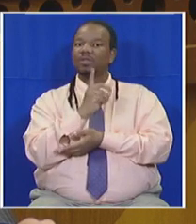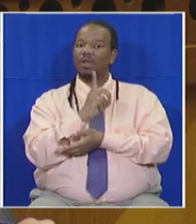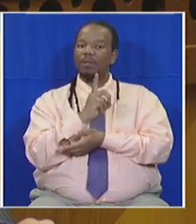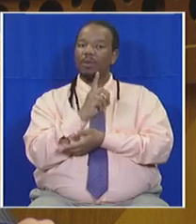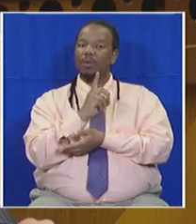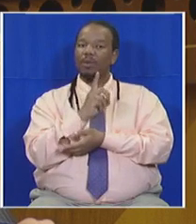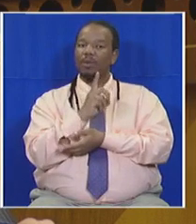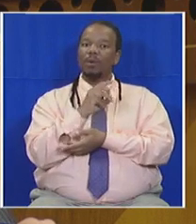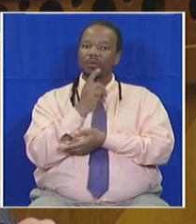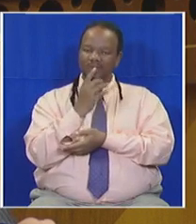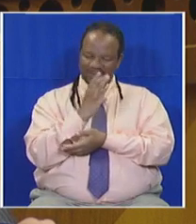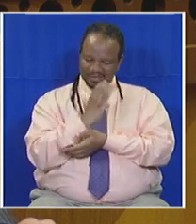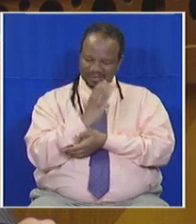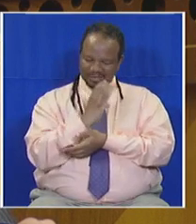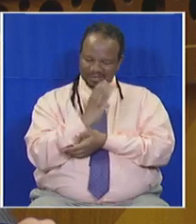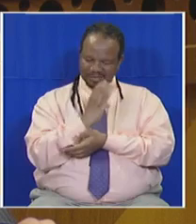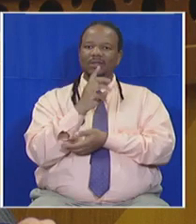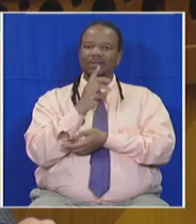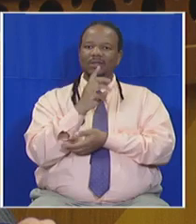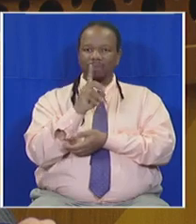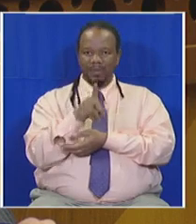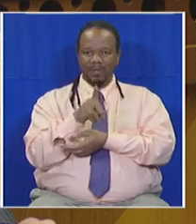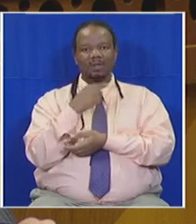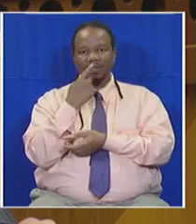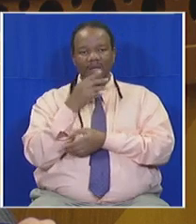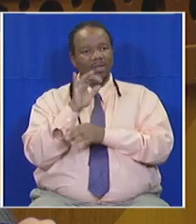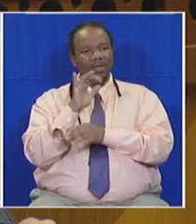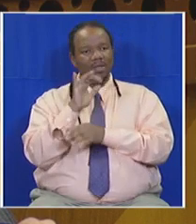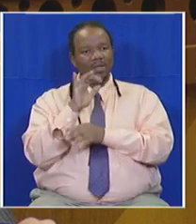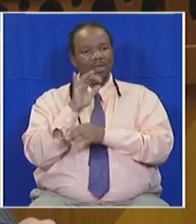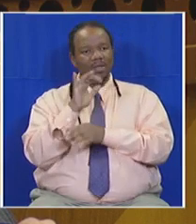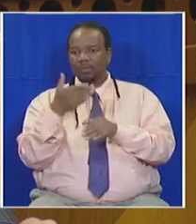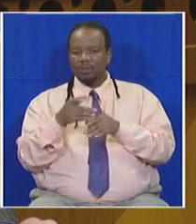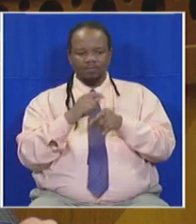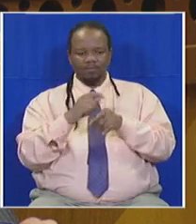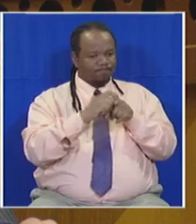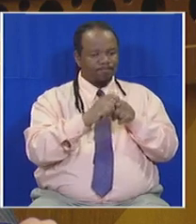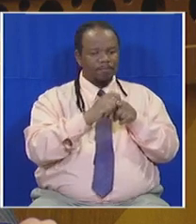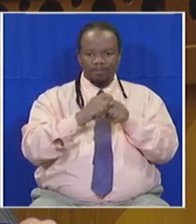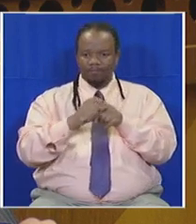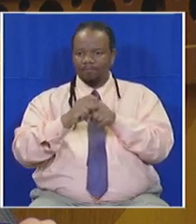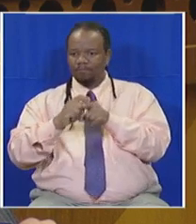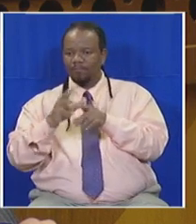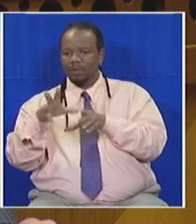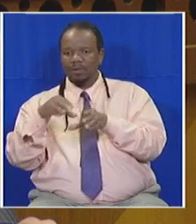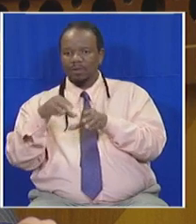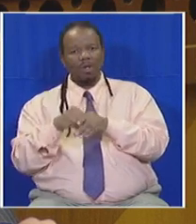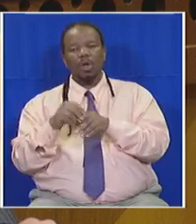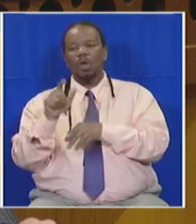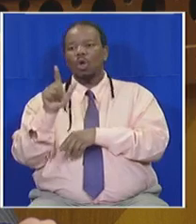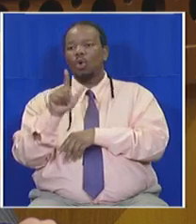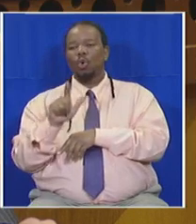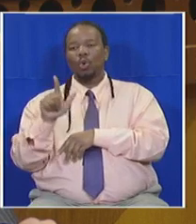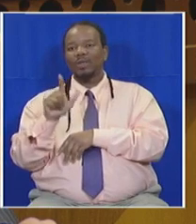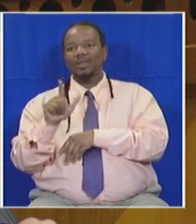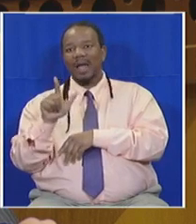beginning and not an end by facilitating training and experience for participants. For example, Lungisani